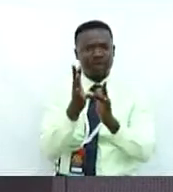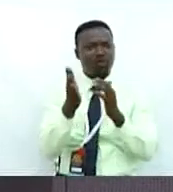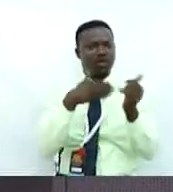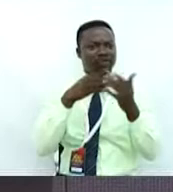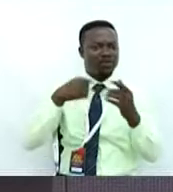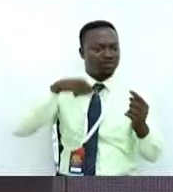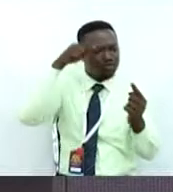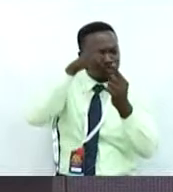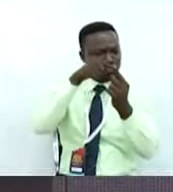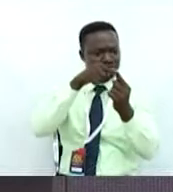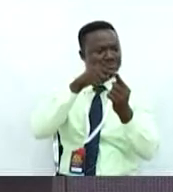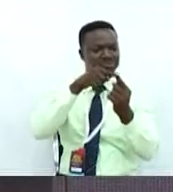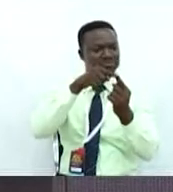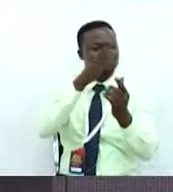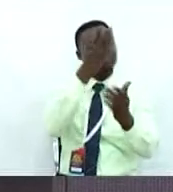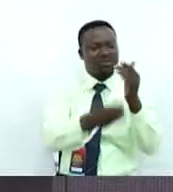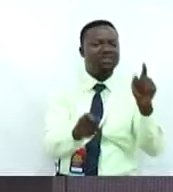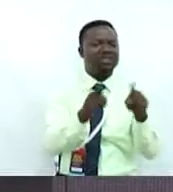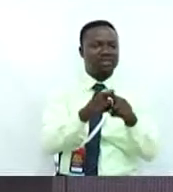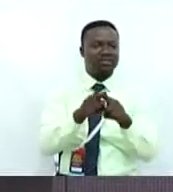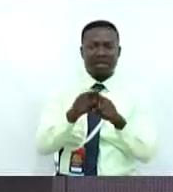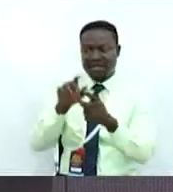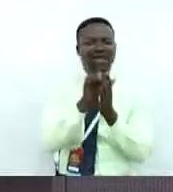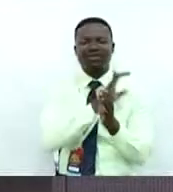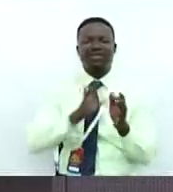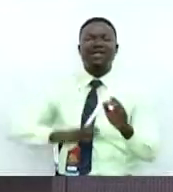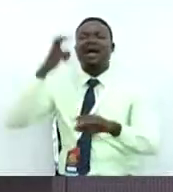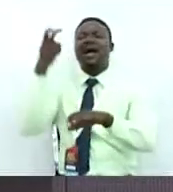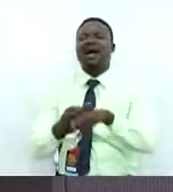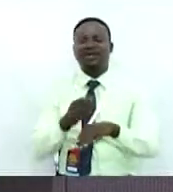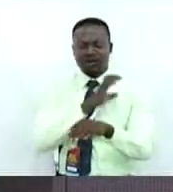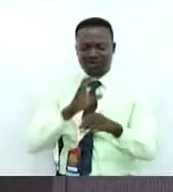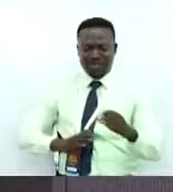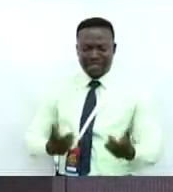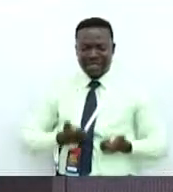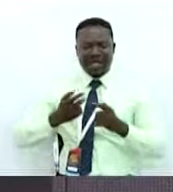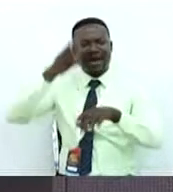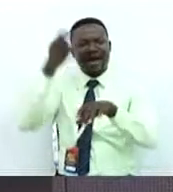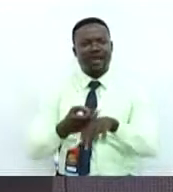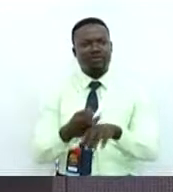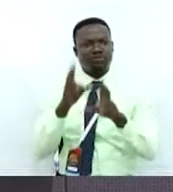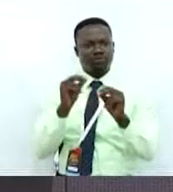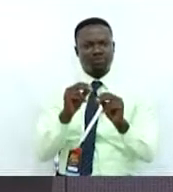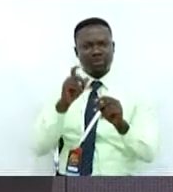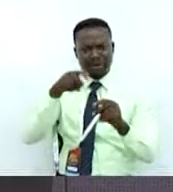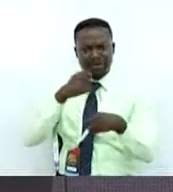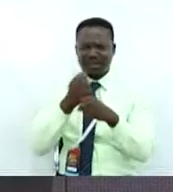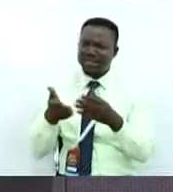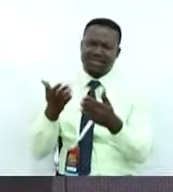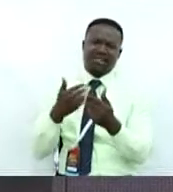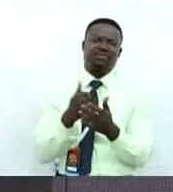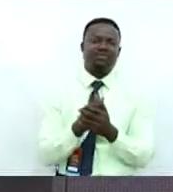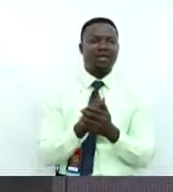He is the example that we need to follow. Chairman Nyamcha will say, let us make it simple. It's